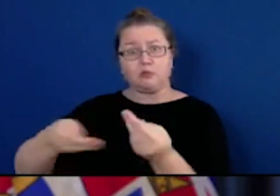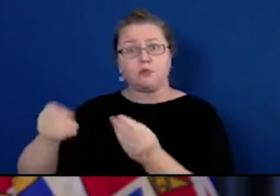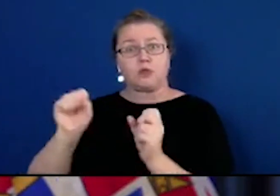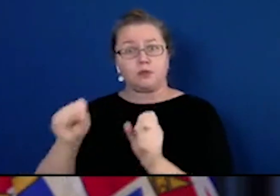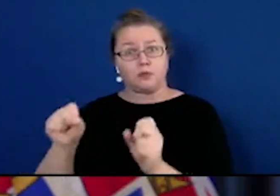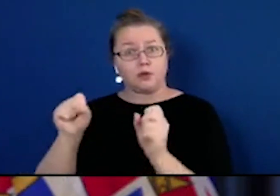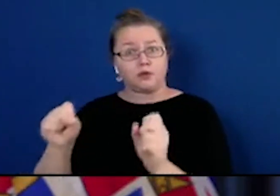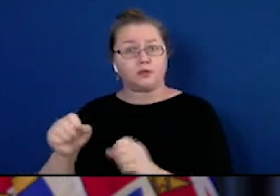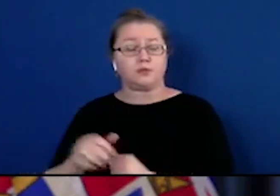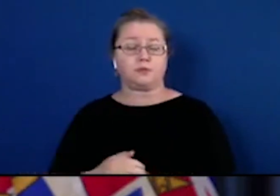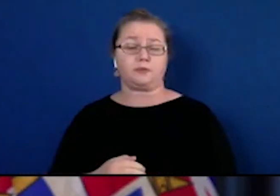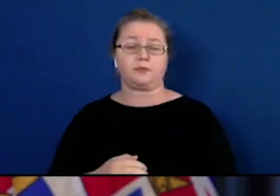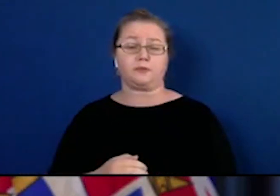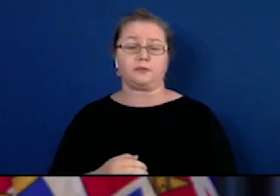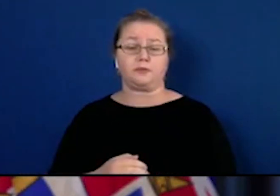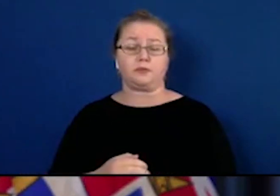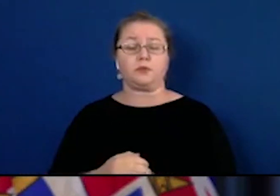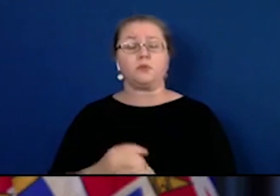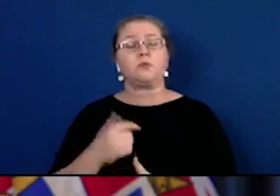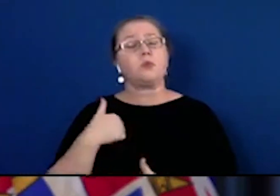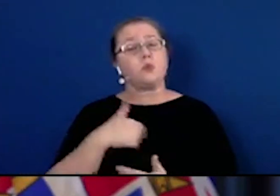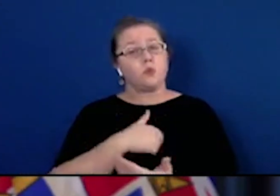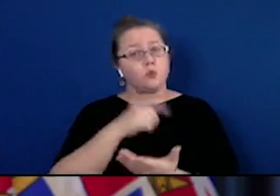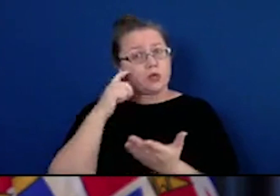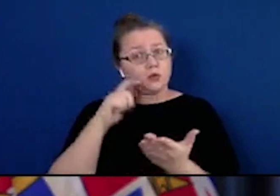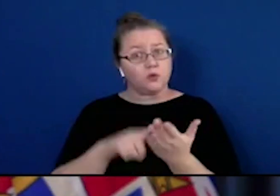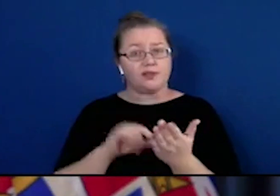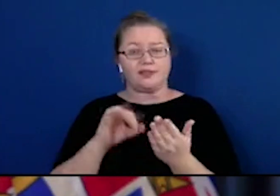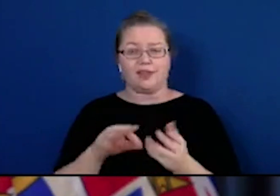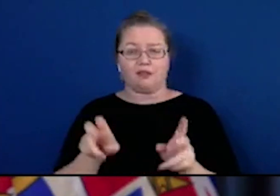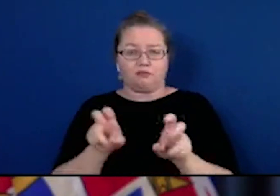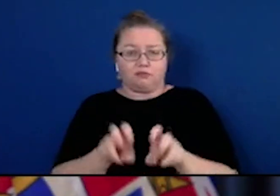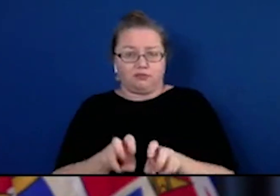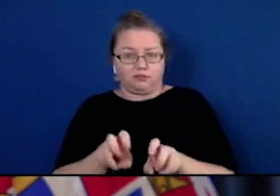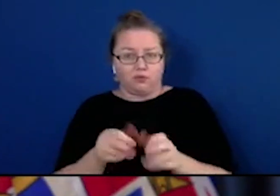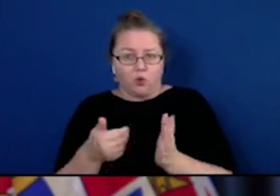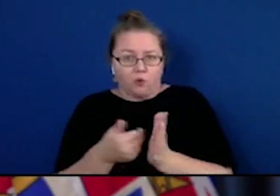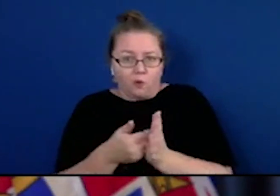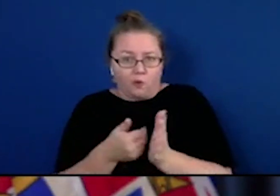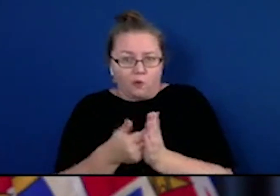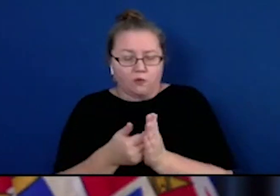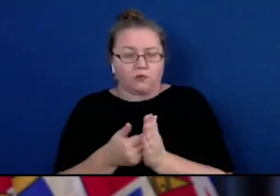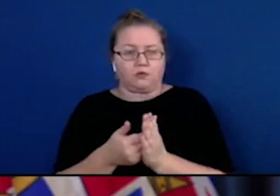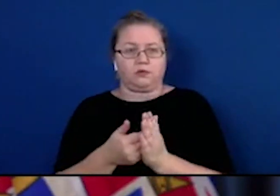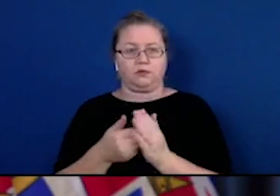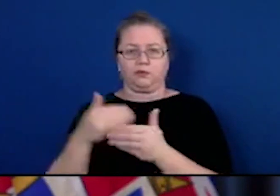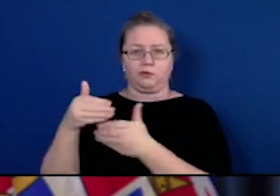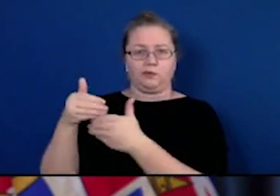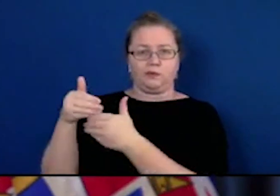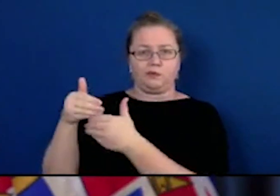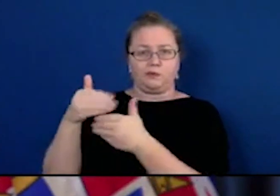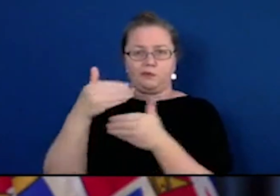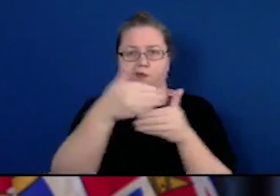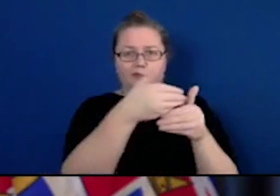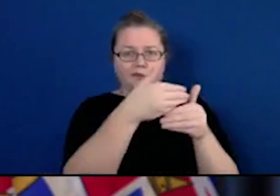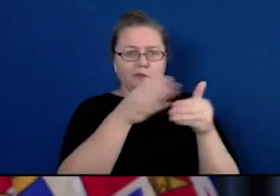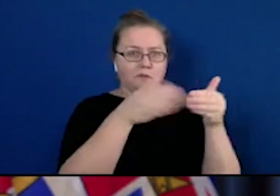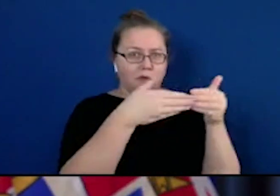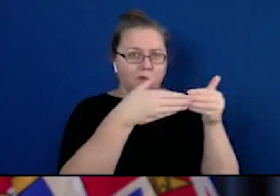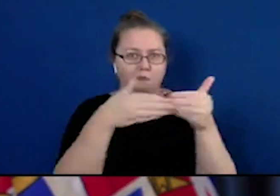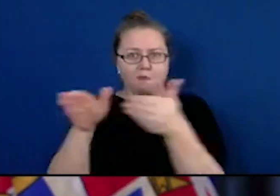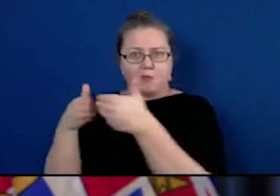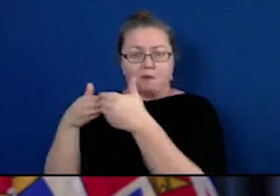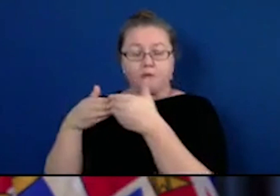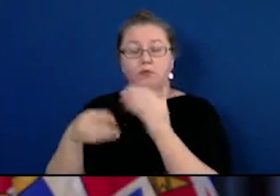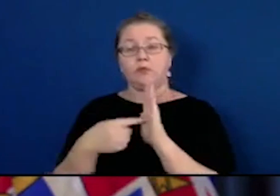situations, what we see is that it's when people are sitting together in an enclosed space, whether that's carpooling to work together, whether that's sitting